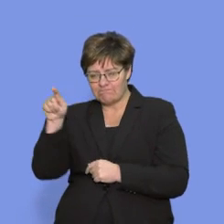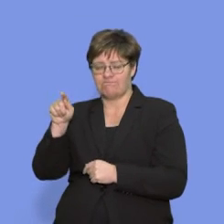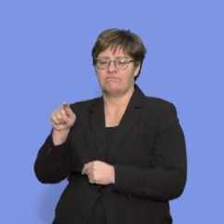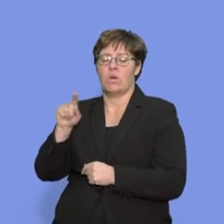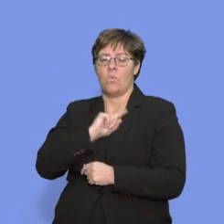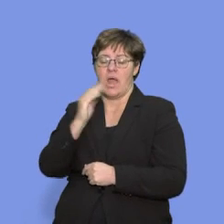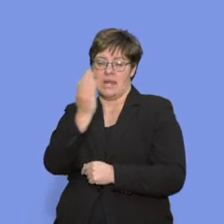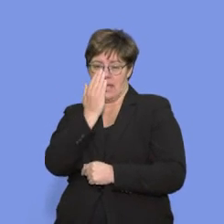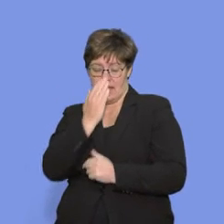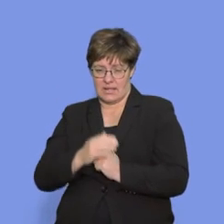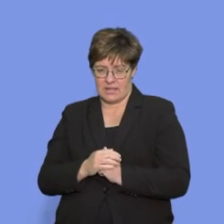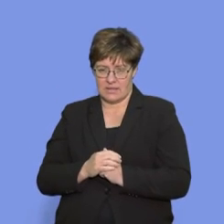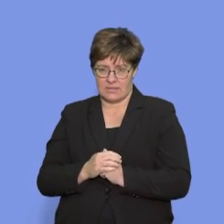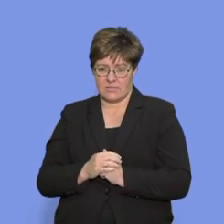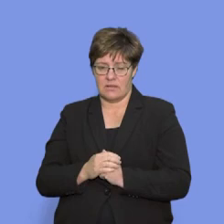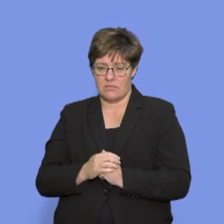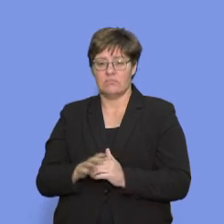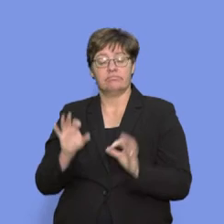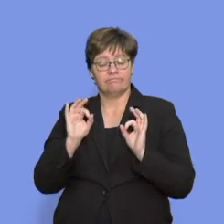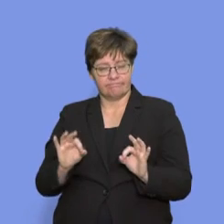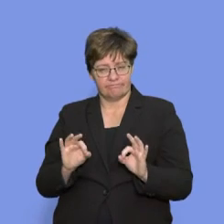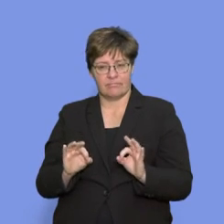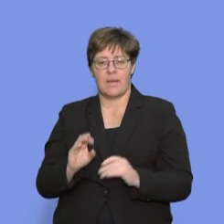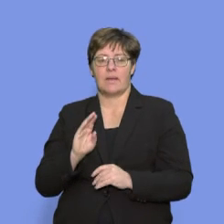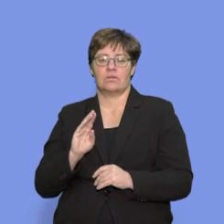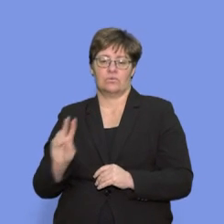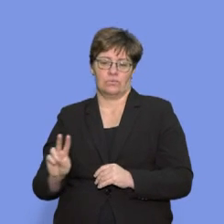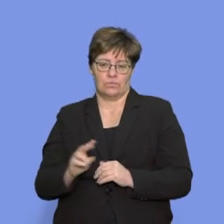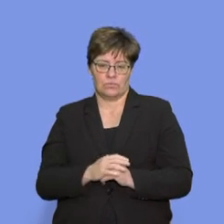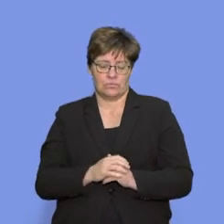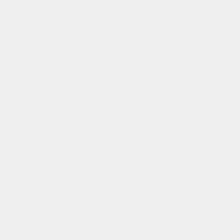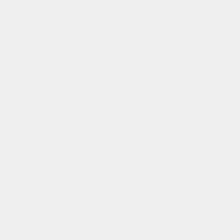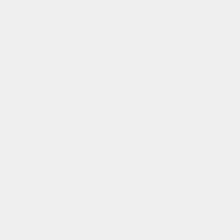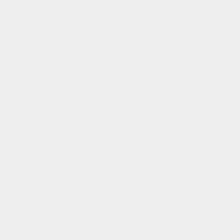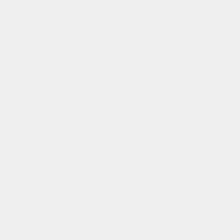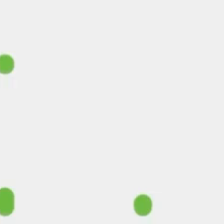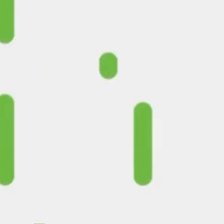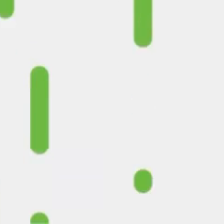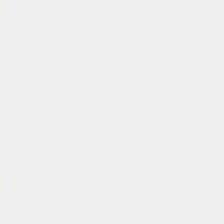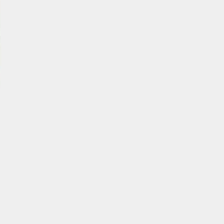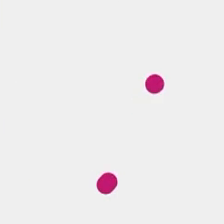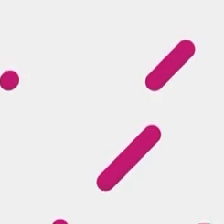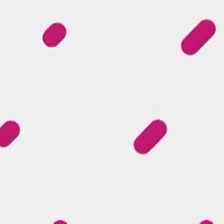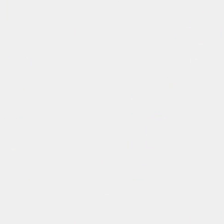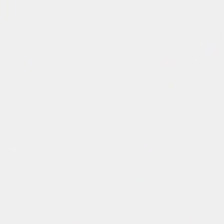it definitely will be diagram number 2. Right.